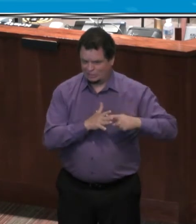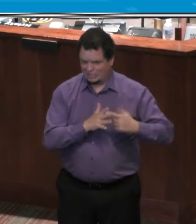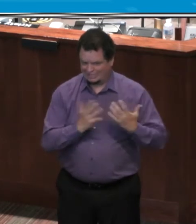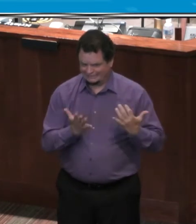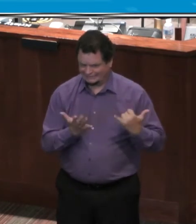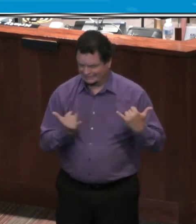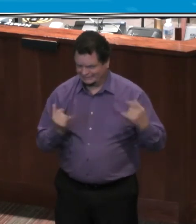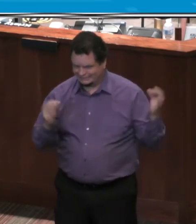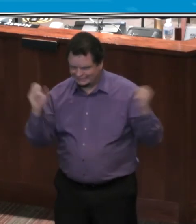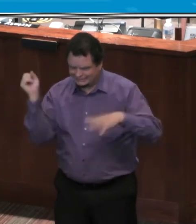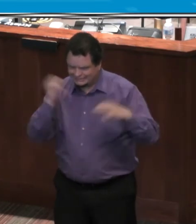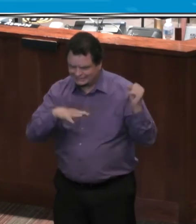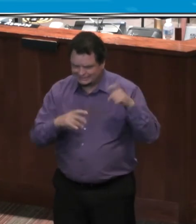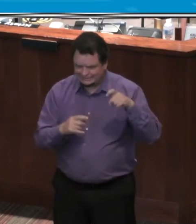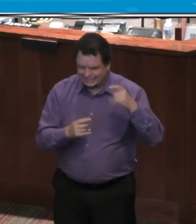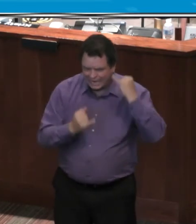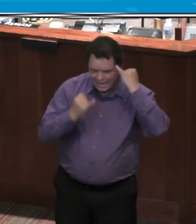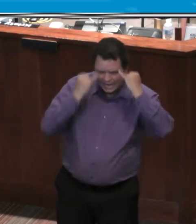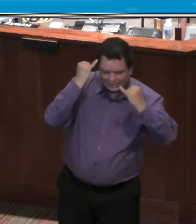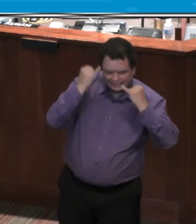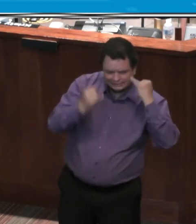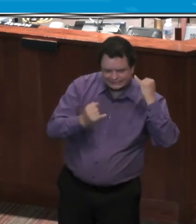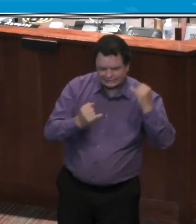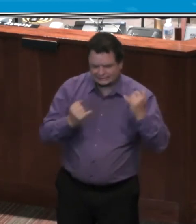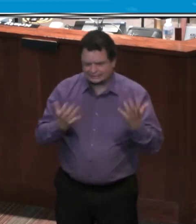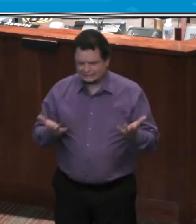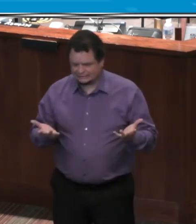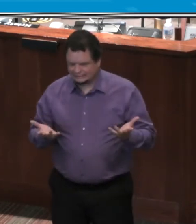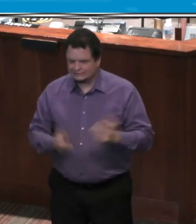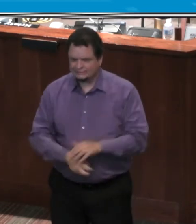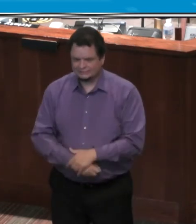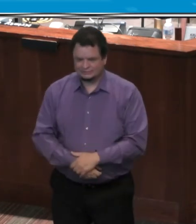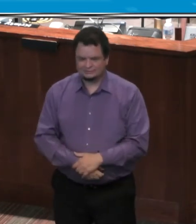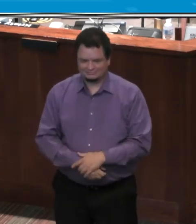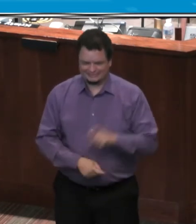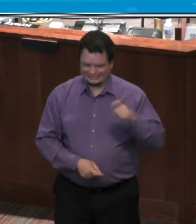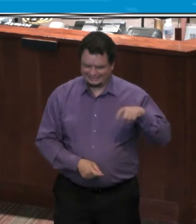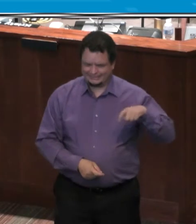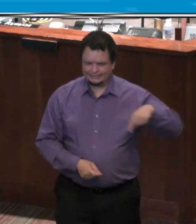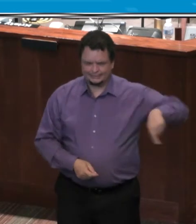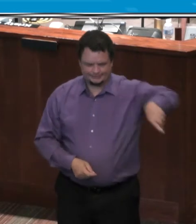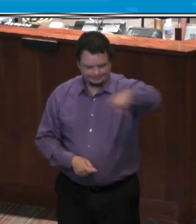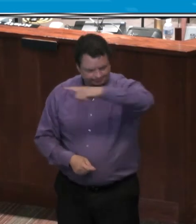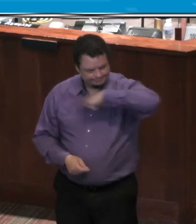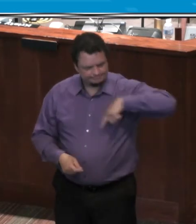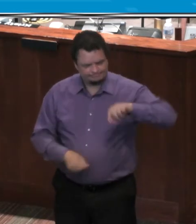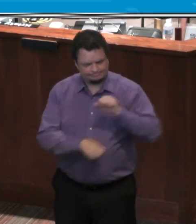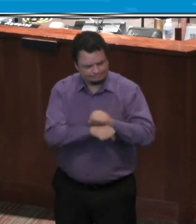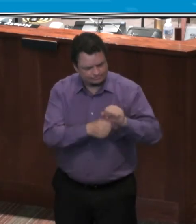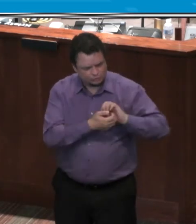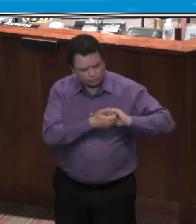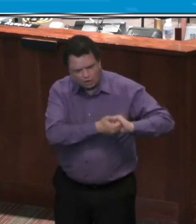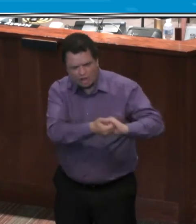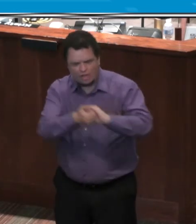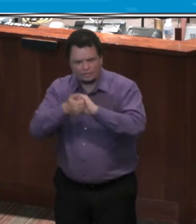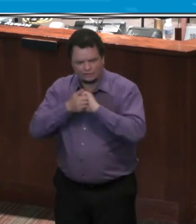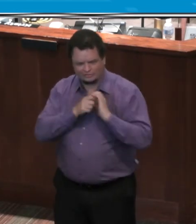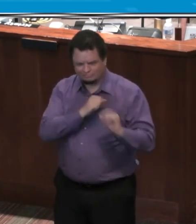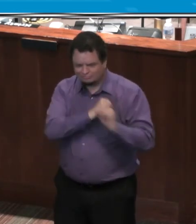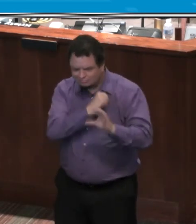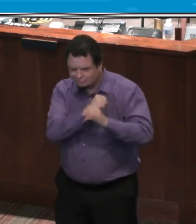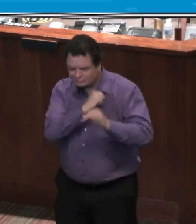to do a vaccination campaign with our partners, as well as promote flu vaccine. And so